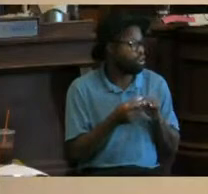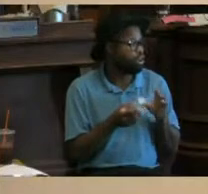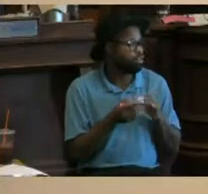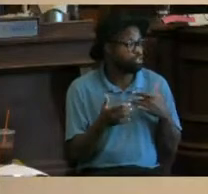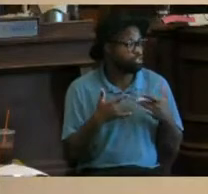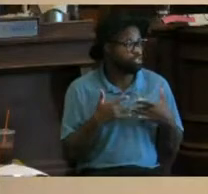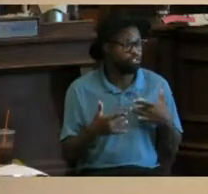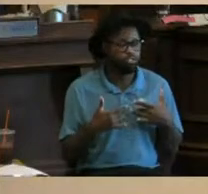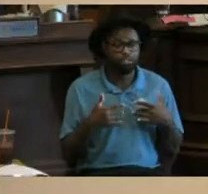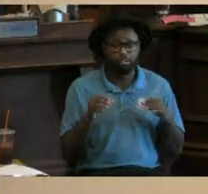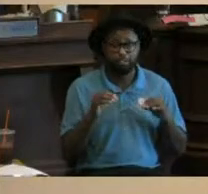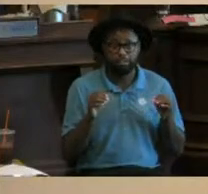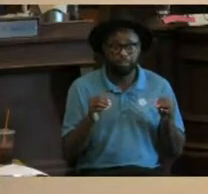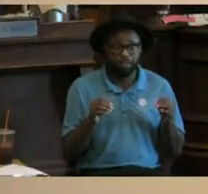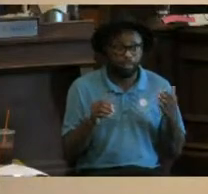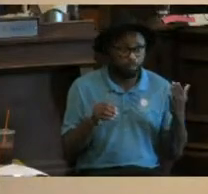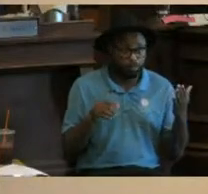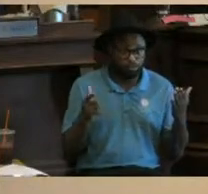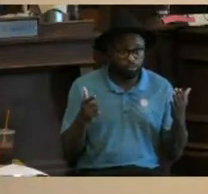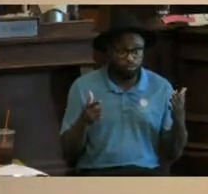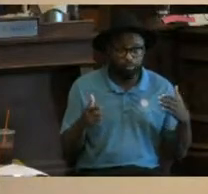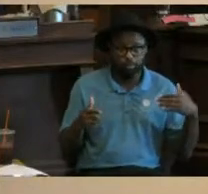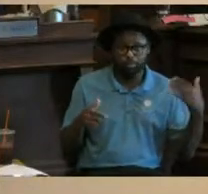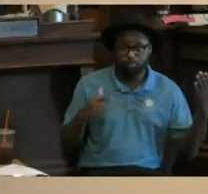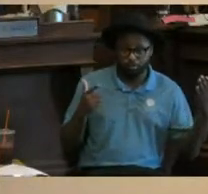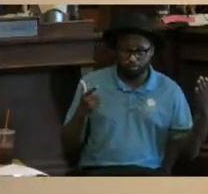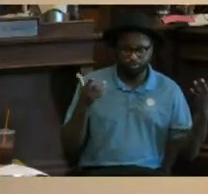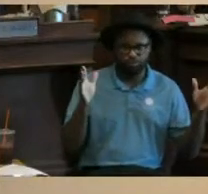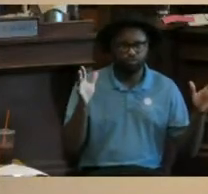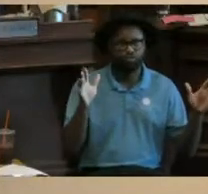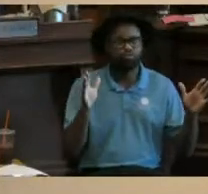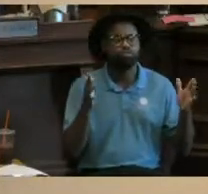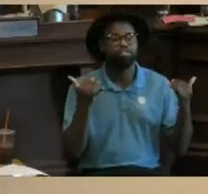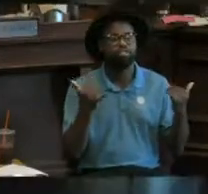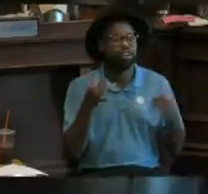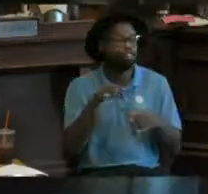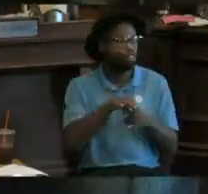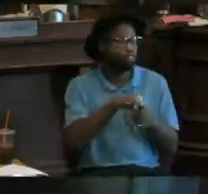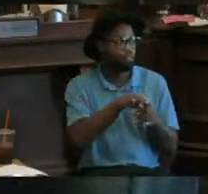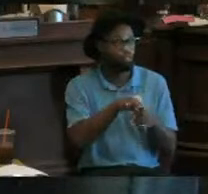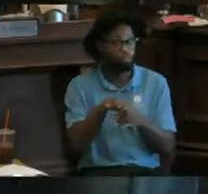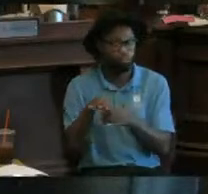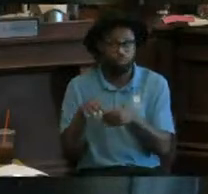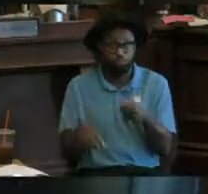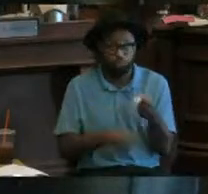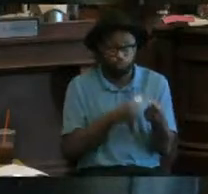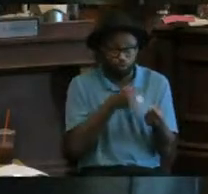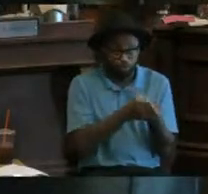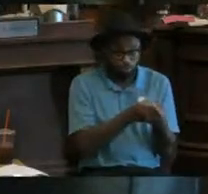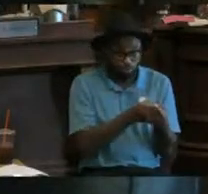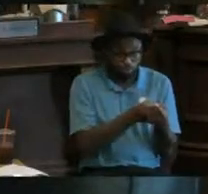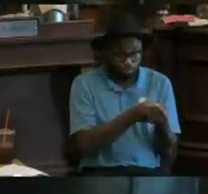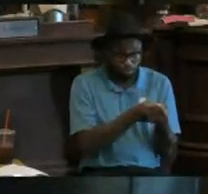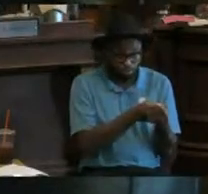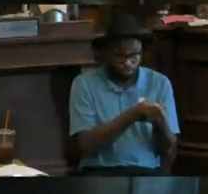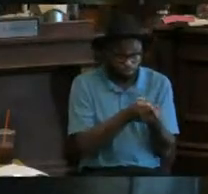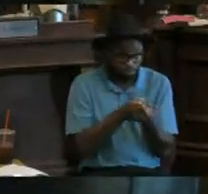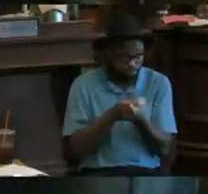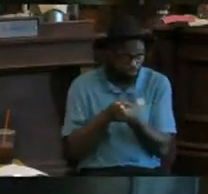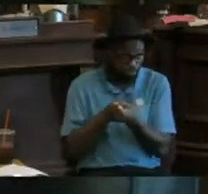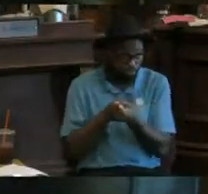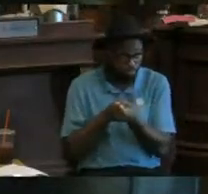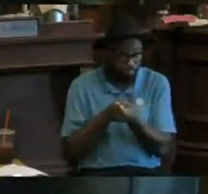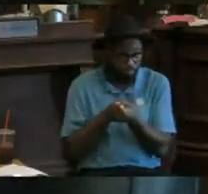a motion and a second. So moved. Second. Moved and seconded, and now we vote. All in favor of introductory number 354, please